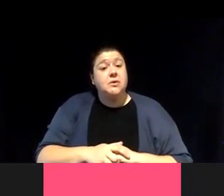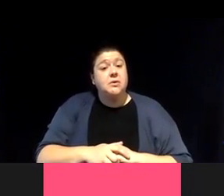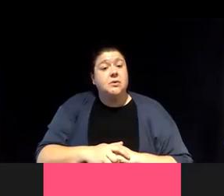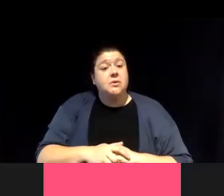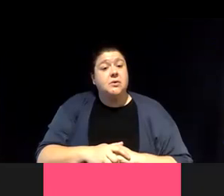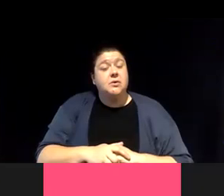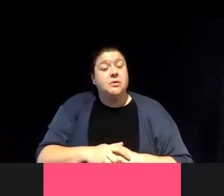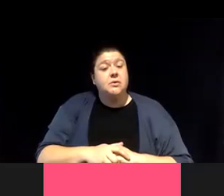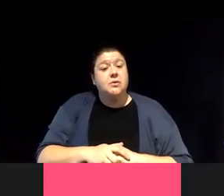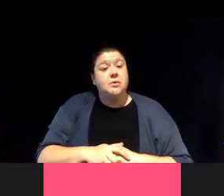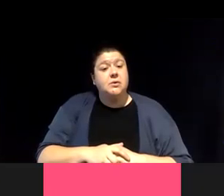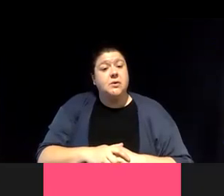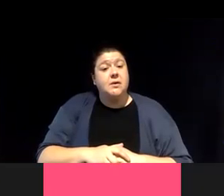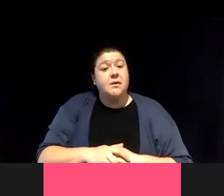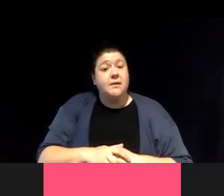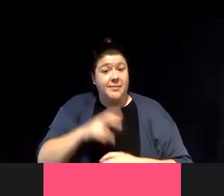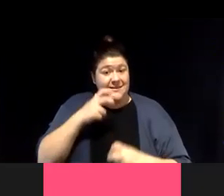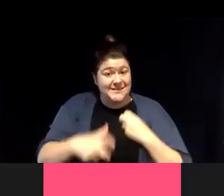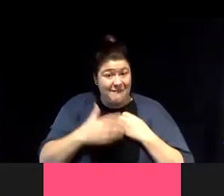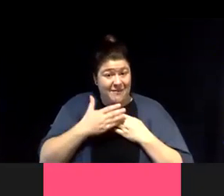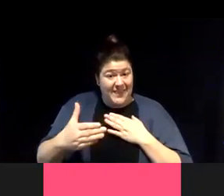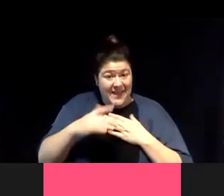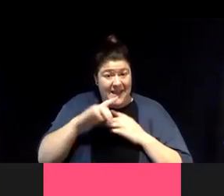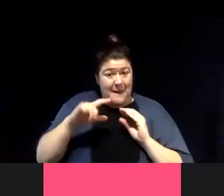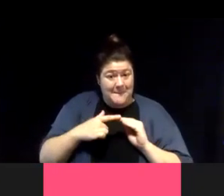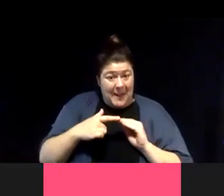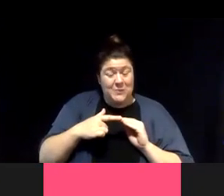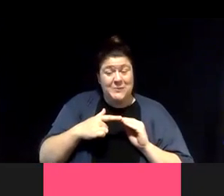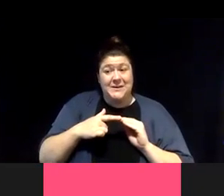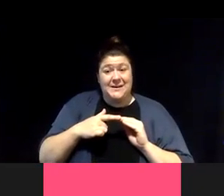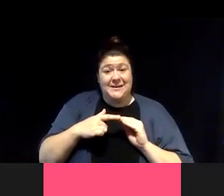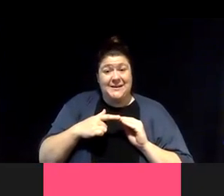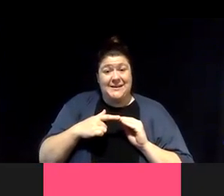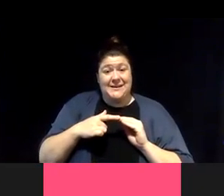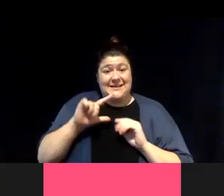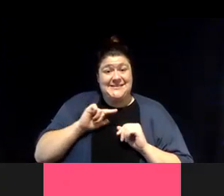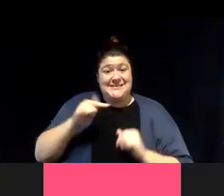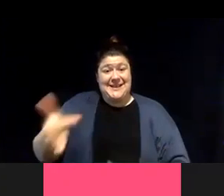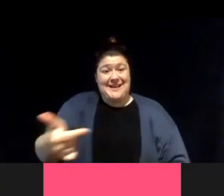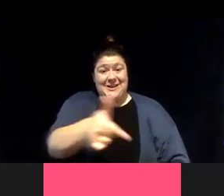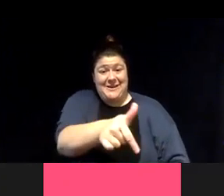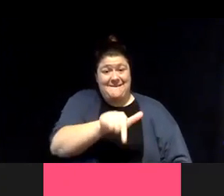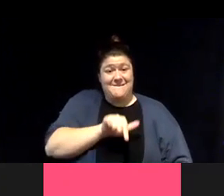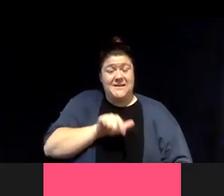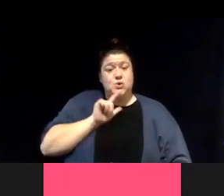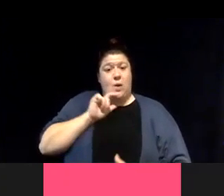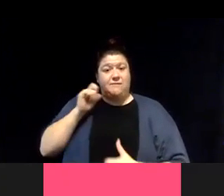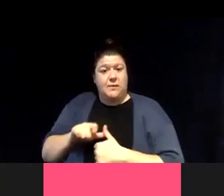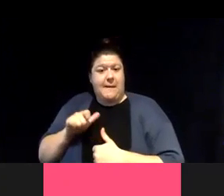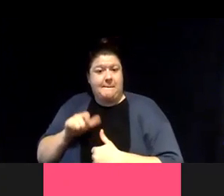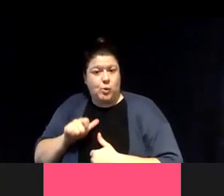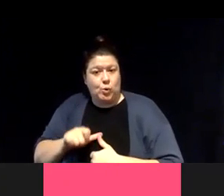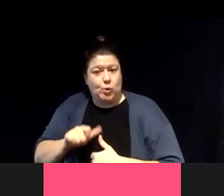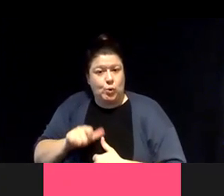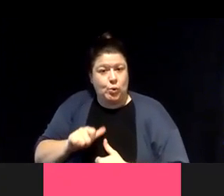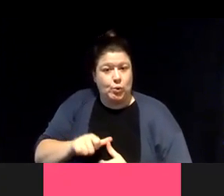the hard thing about consecutive interpreting is that you have to remember everything. Yes.